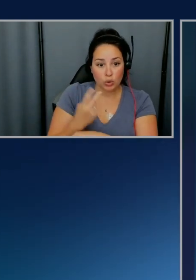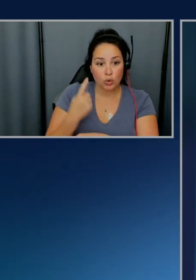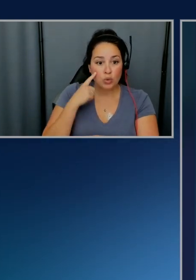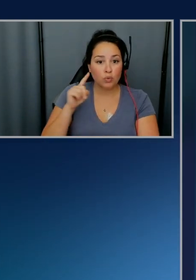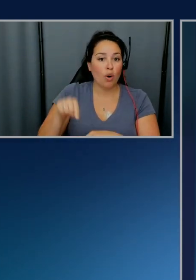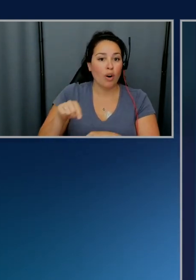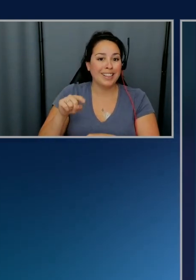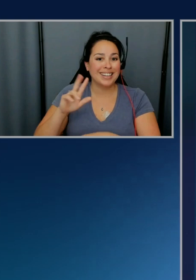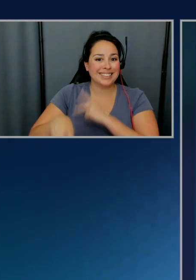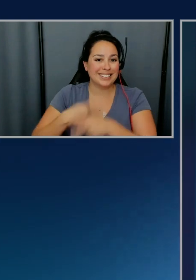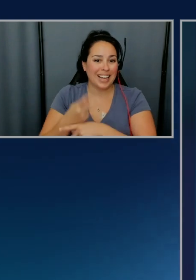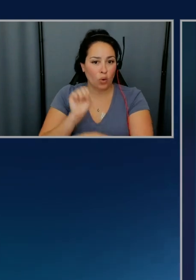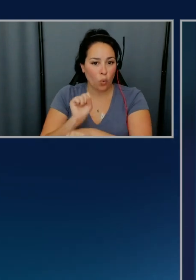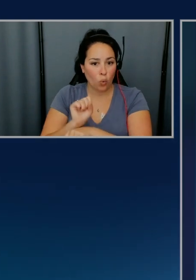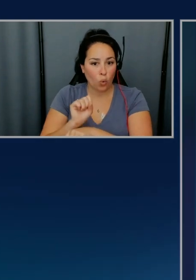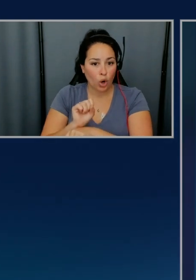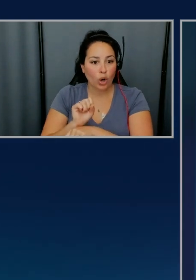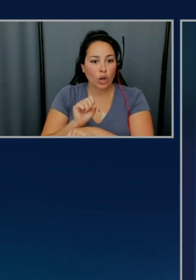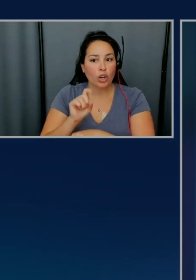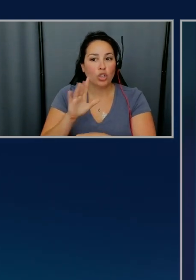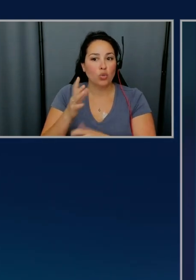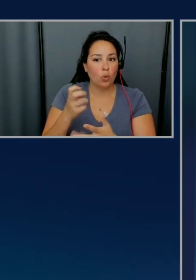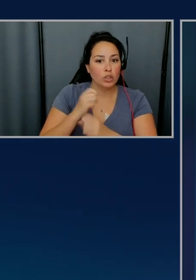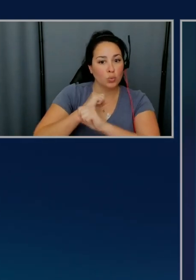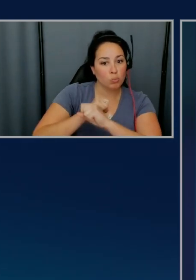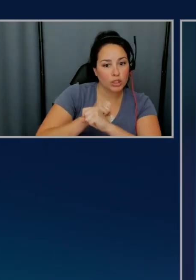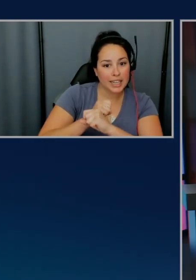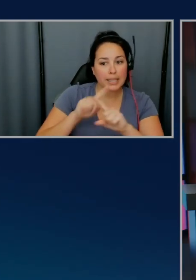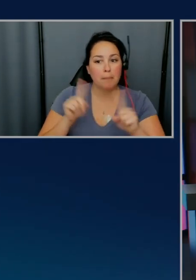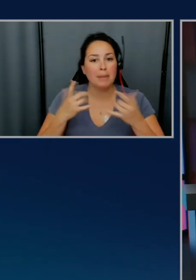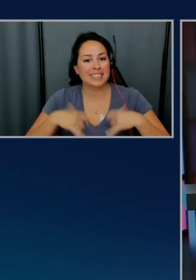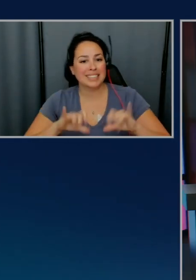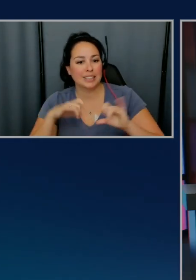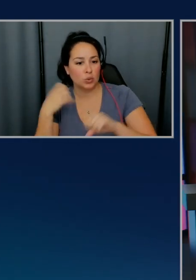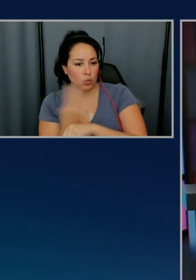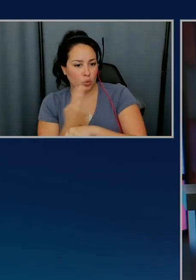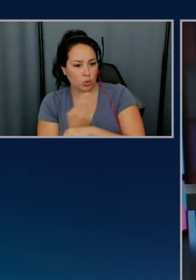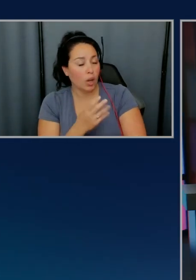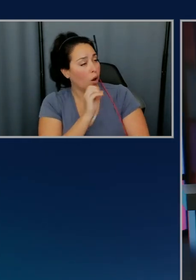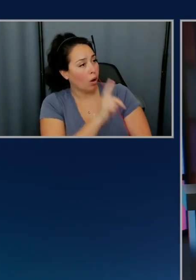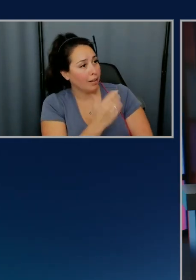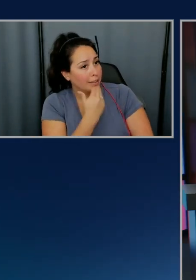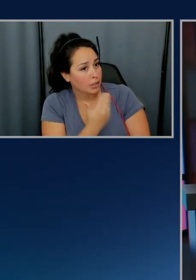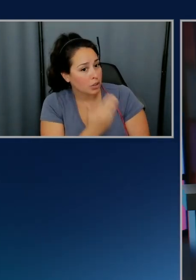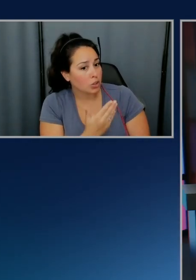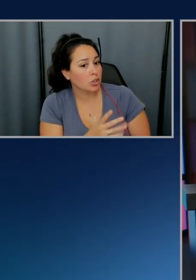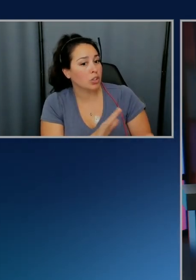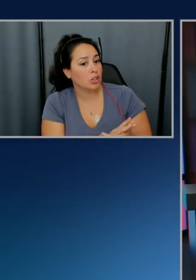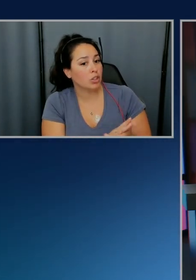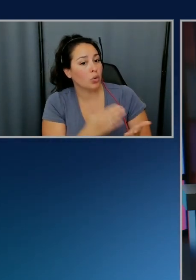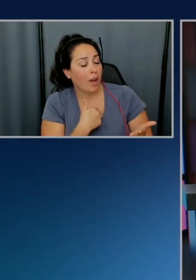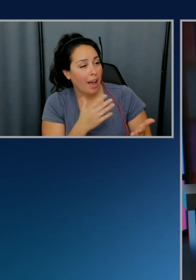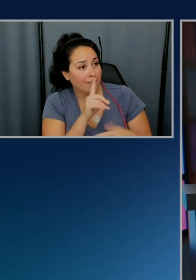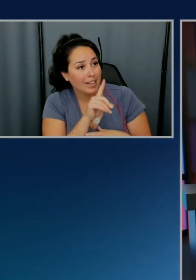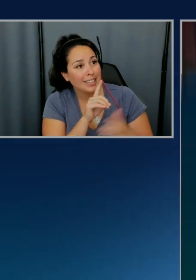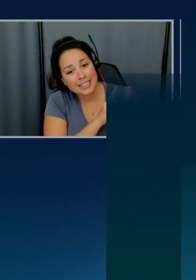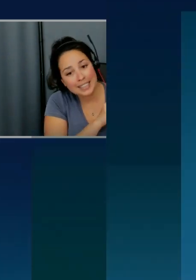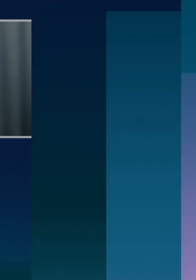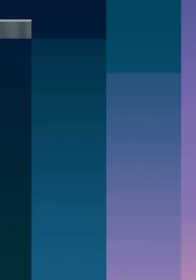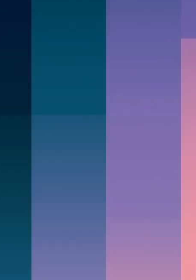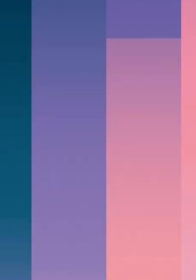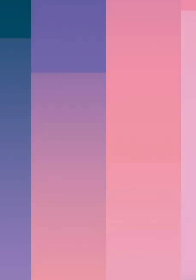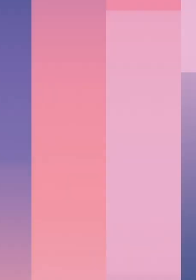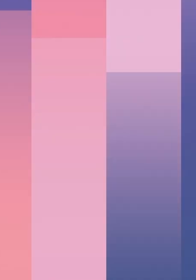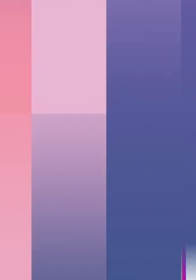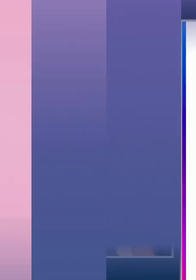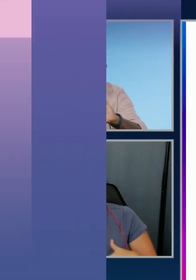want to protect LLM model, but still consume it. Okay, Yeah. great. Yep. Okay. Let's see what you have for us. You have demo for us, and we're going to keep going through this. Absolutely. And then